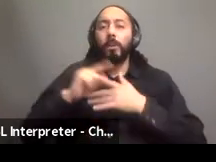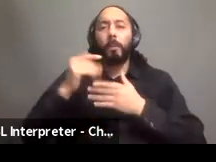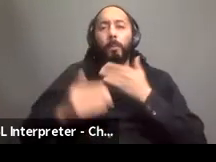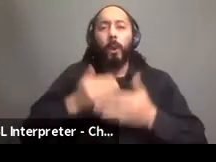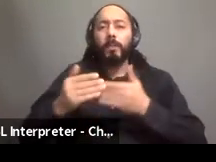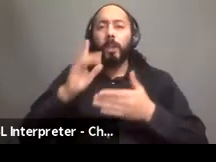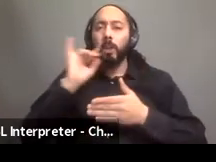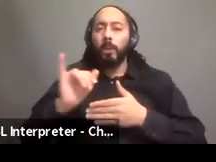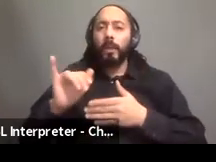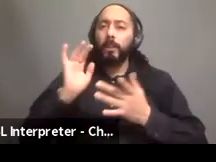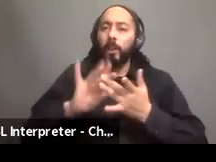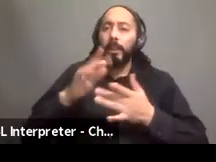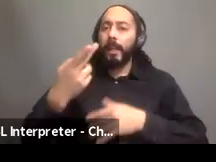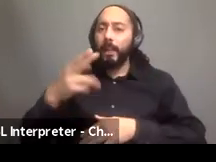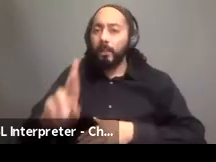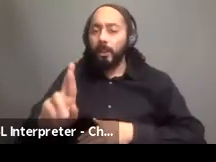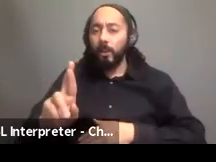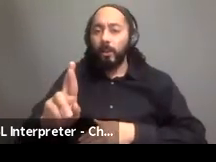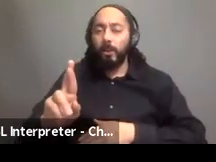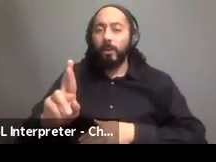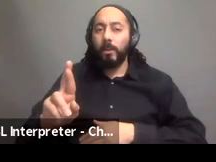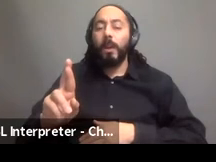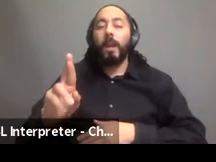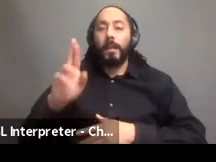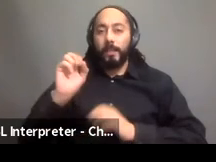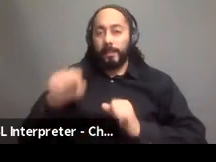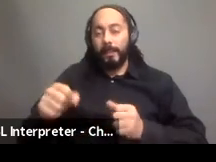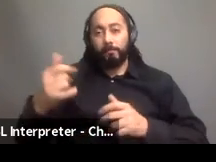can decide.